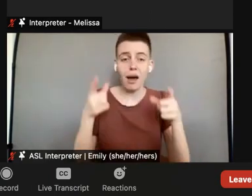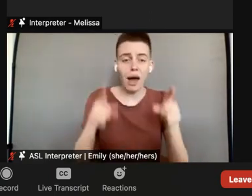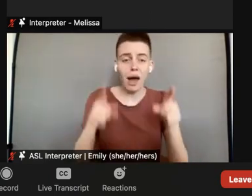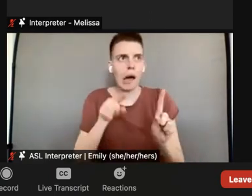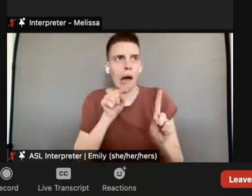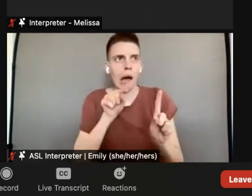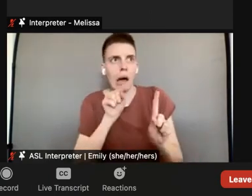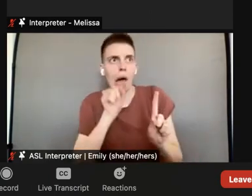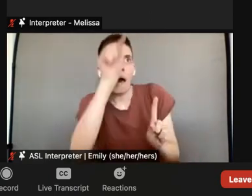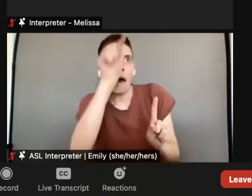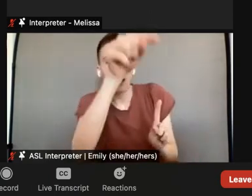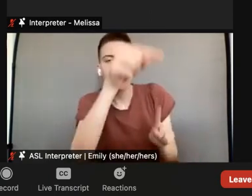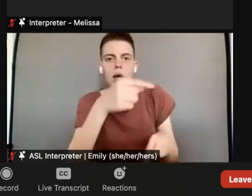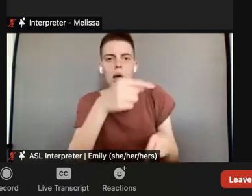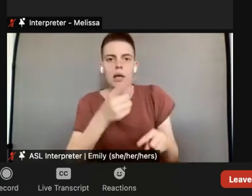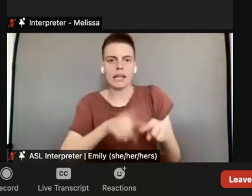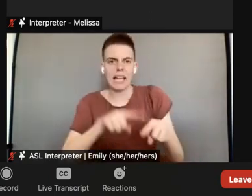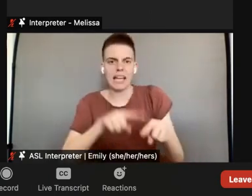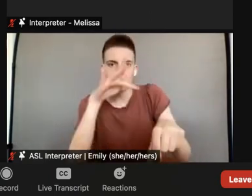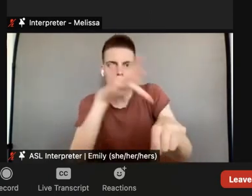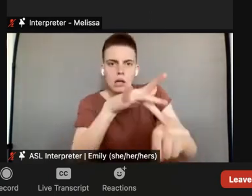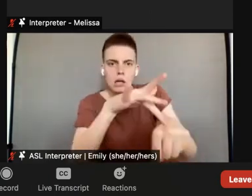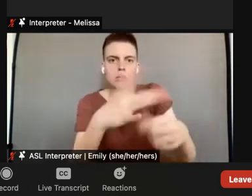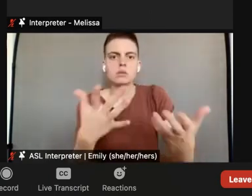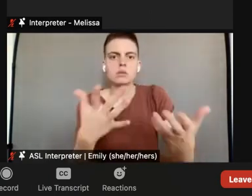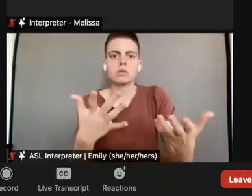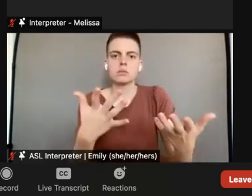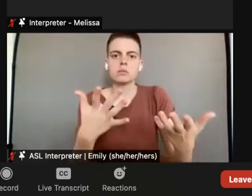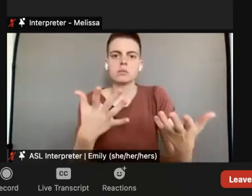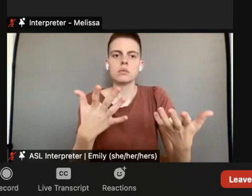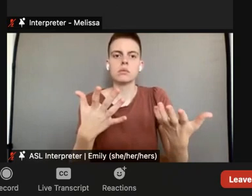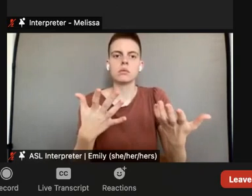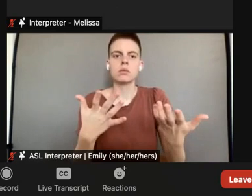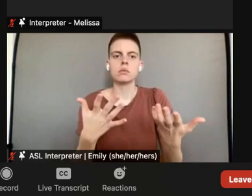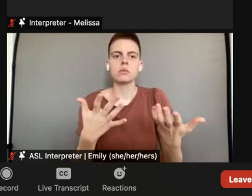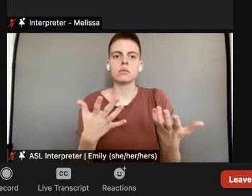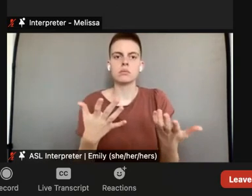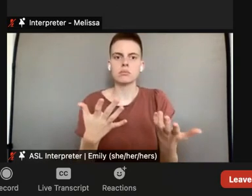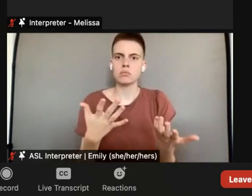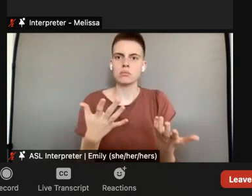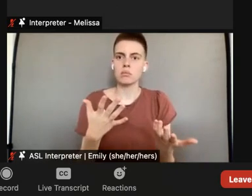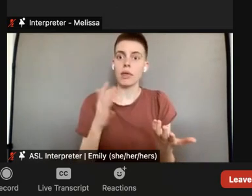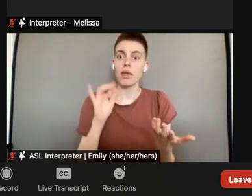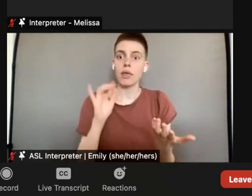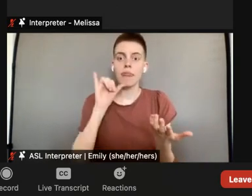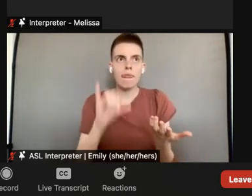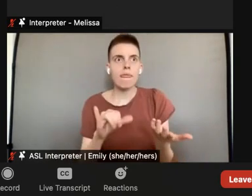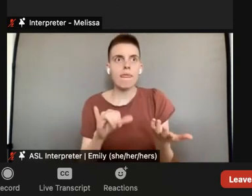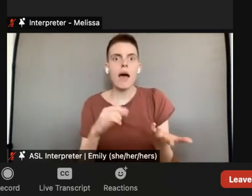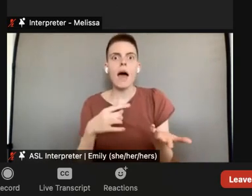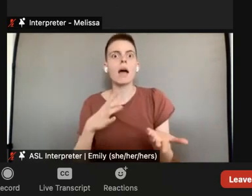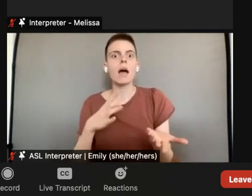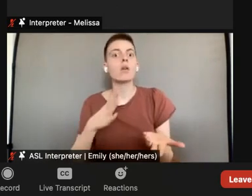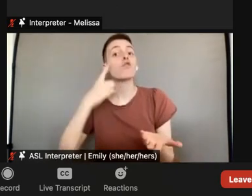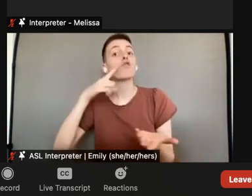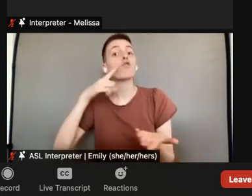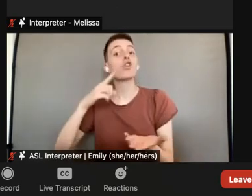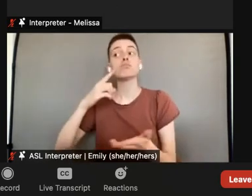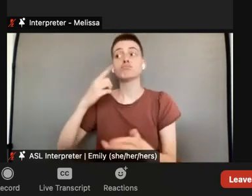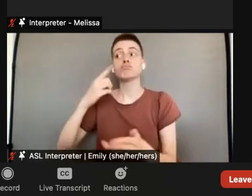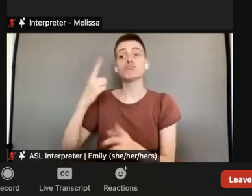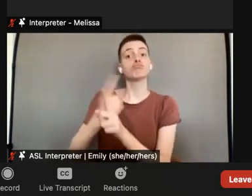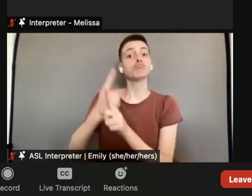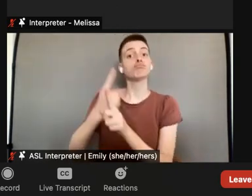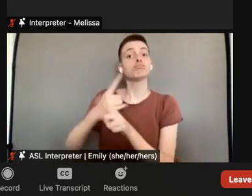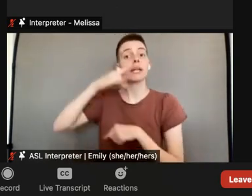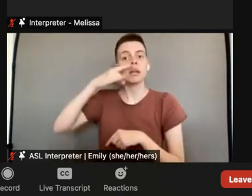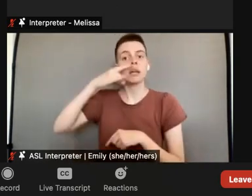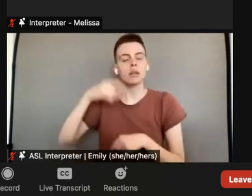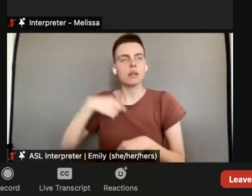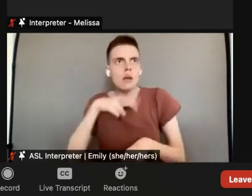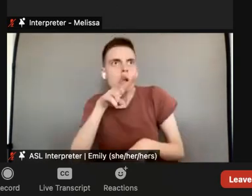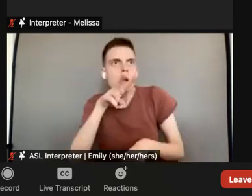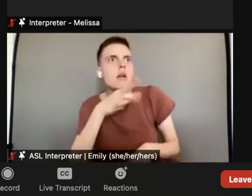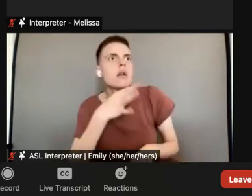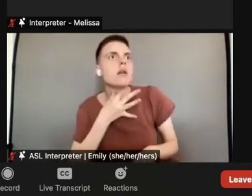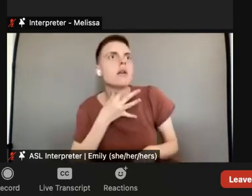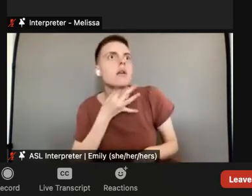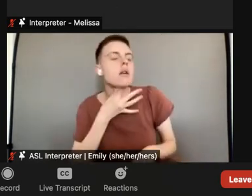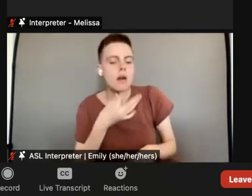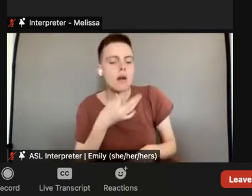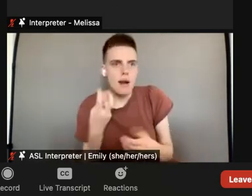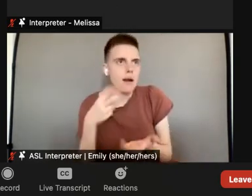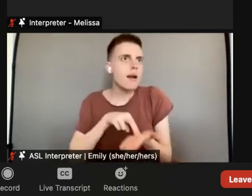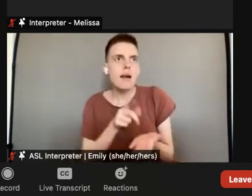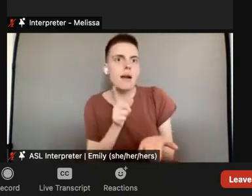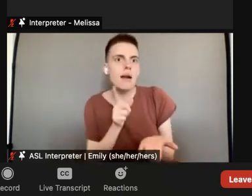reach can spark curiosity and result in approach behaviors unless you have CVI. They may be